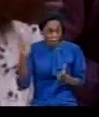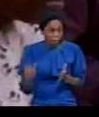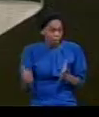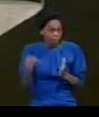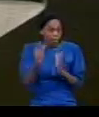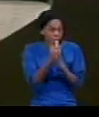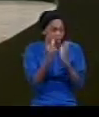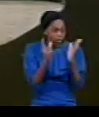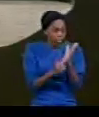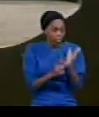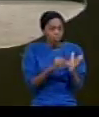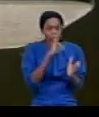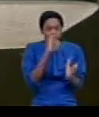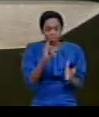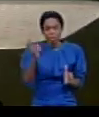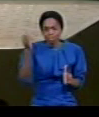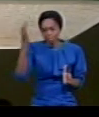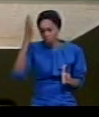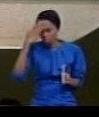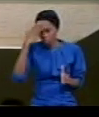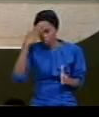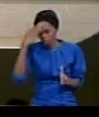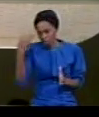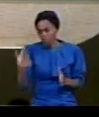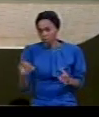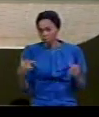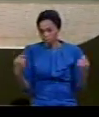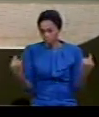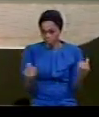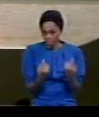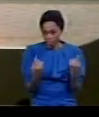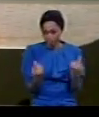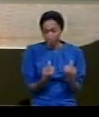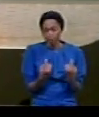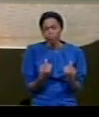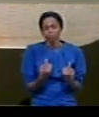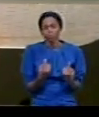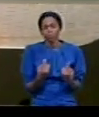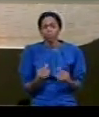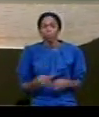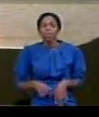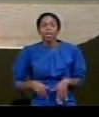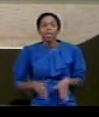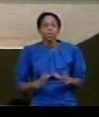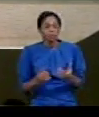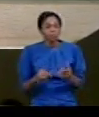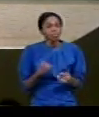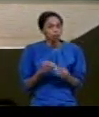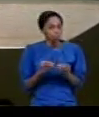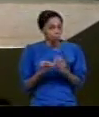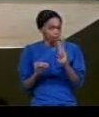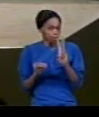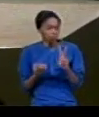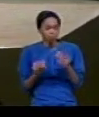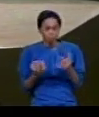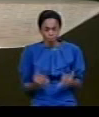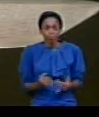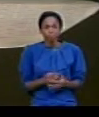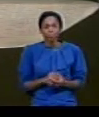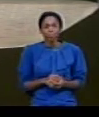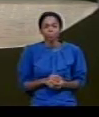the knowledge of sin. By the law is the knowledge of sin. Let's come to number two there. Number two